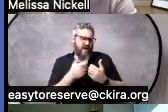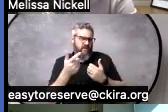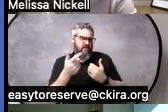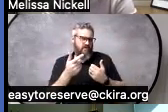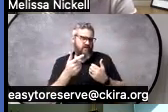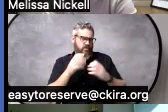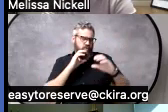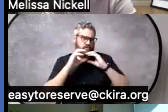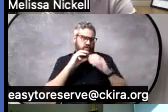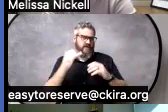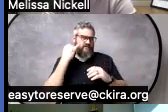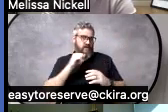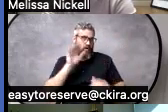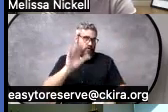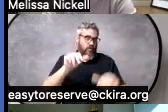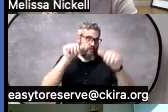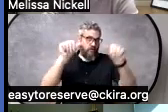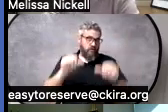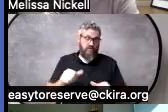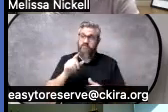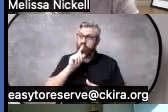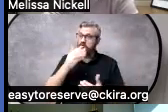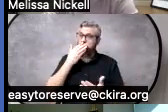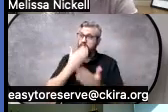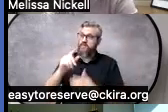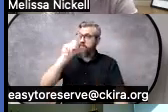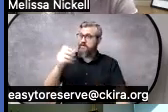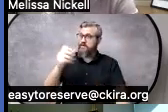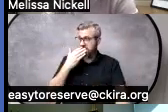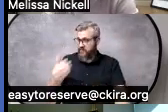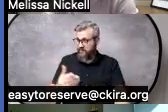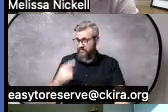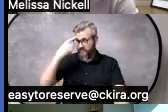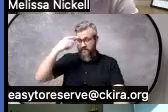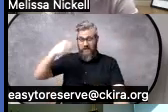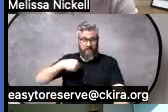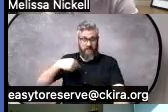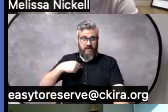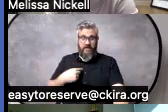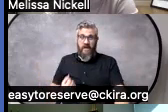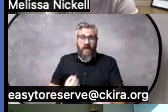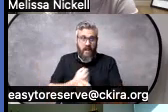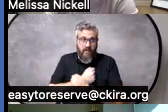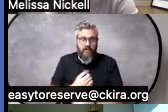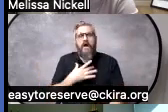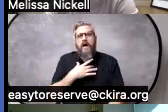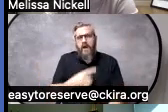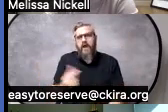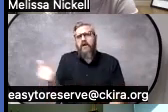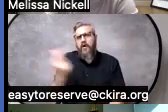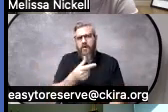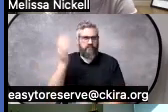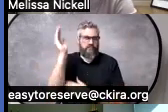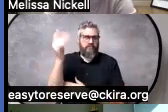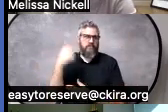side? That's a really good question. Thank you for that. So for me, I love poster. I mean, I like all presentations, but I